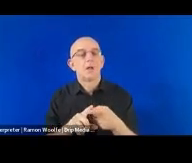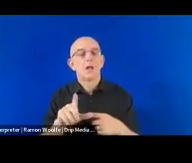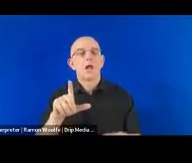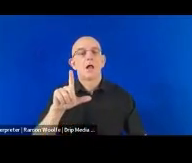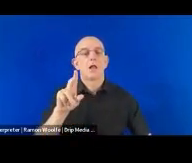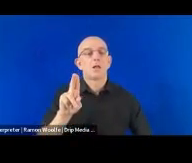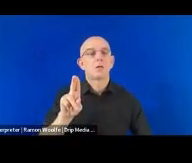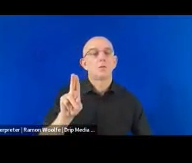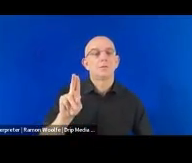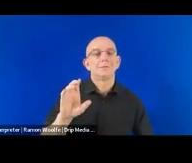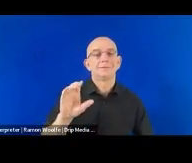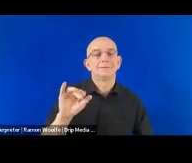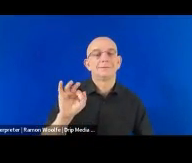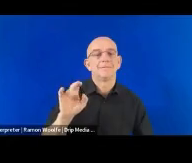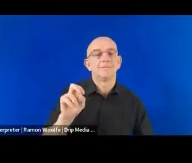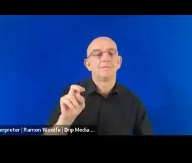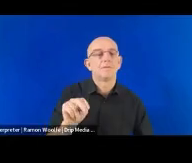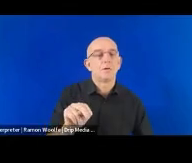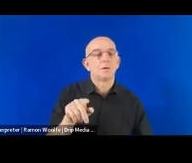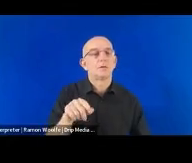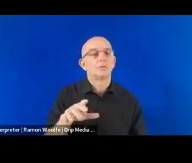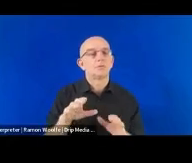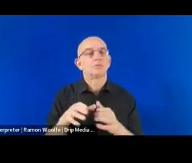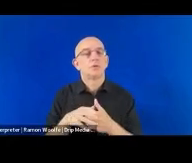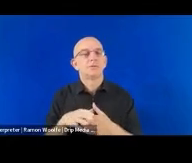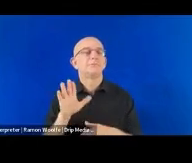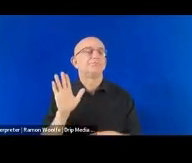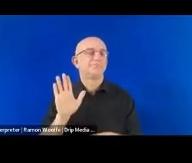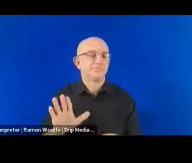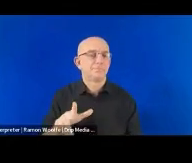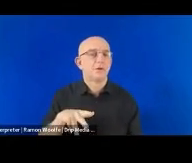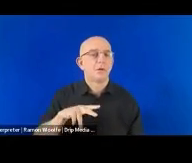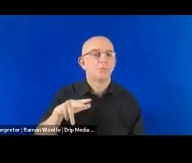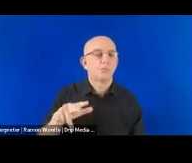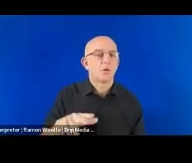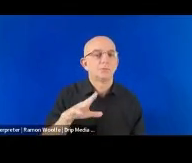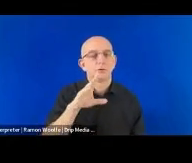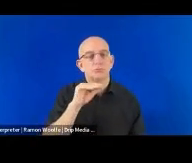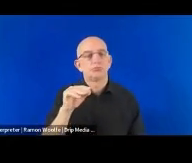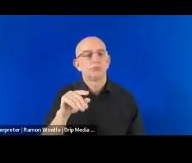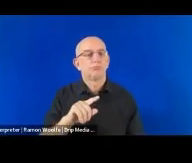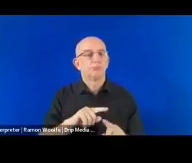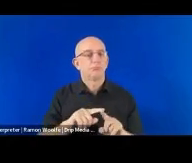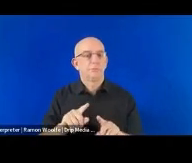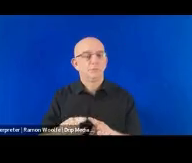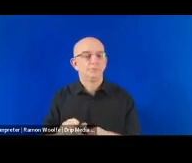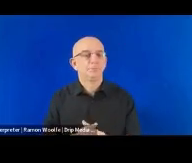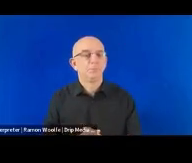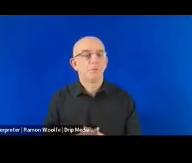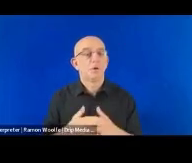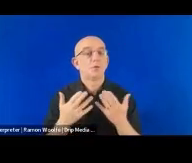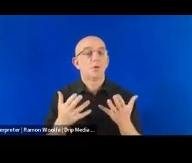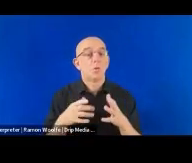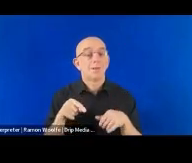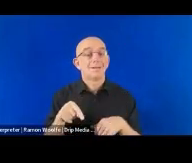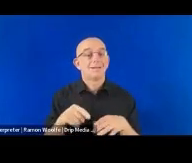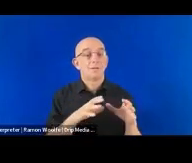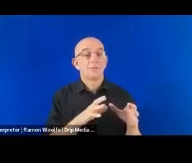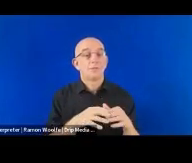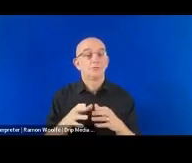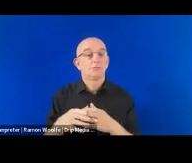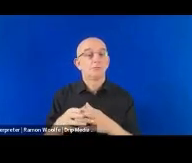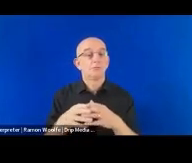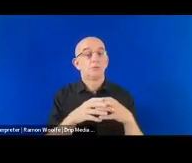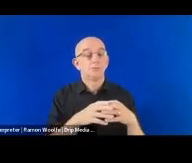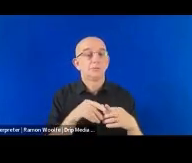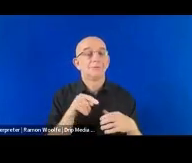into the other languages for easy administration and adaptability. I'd already said that we now have the